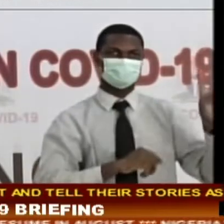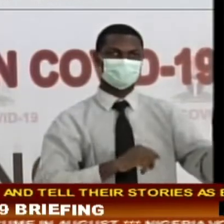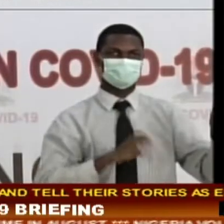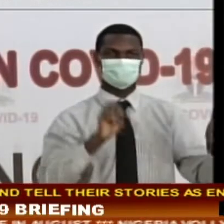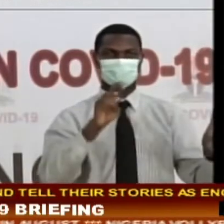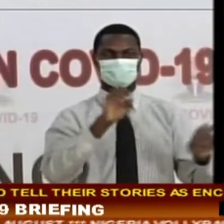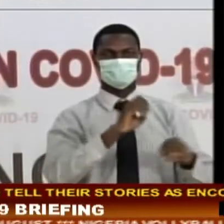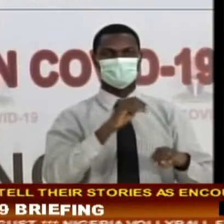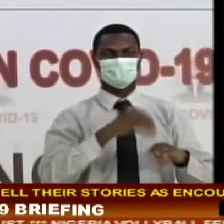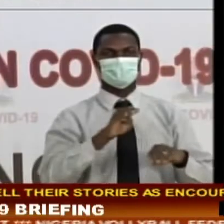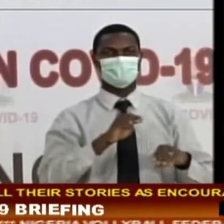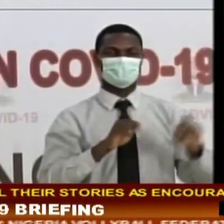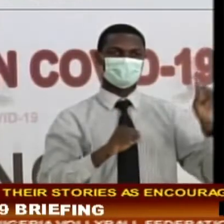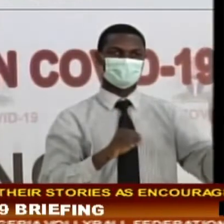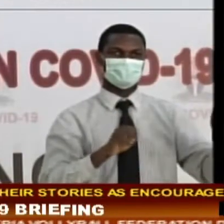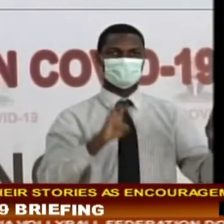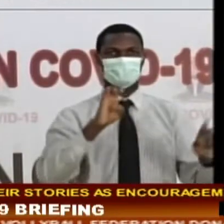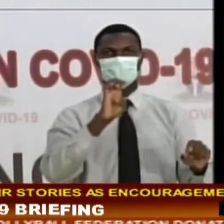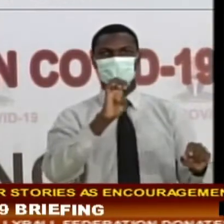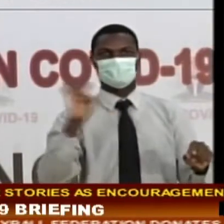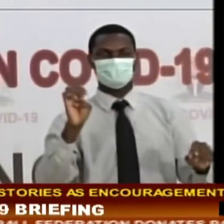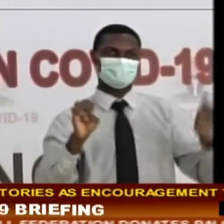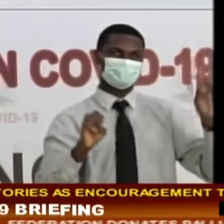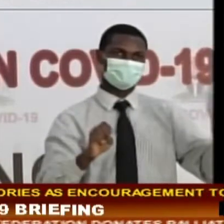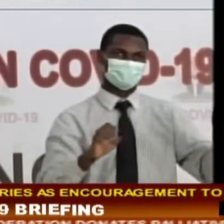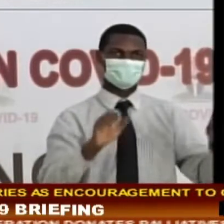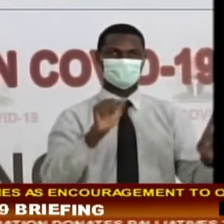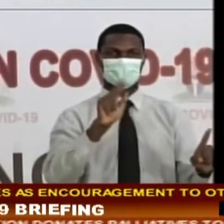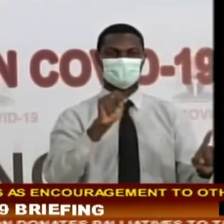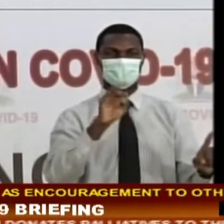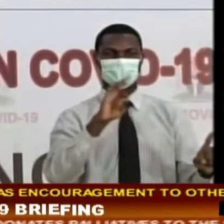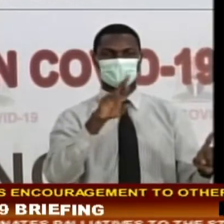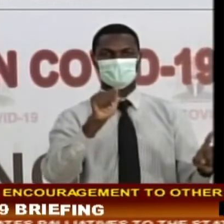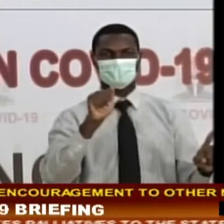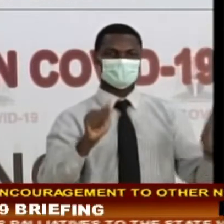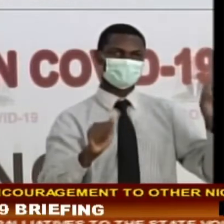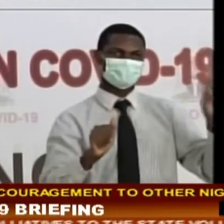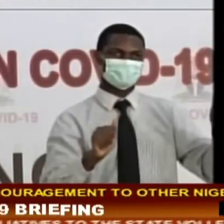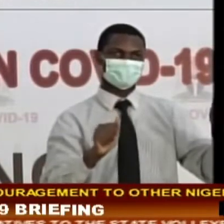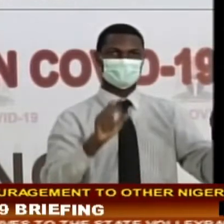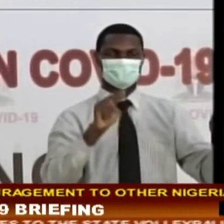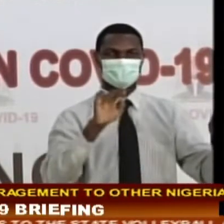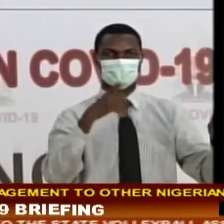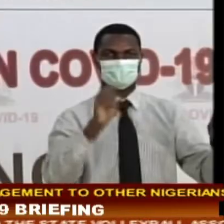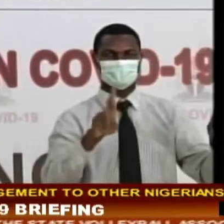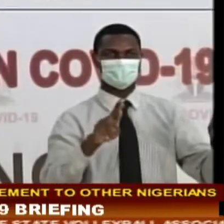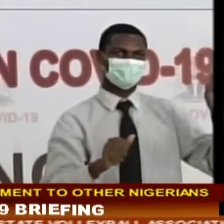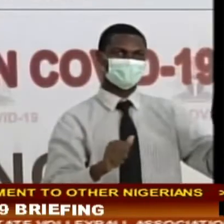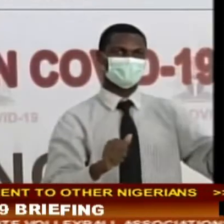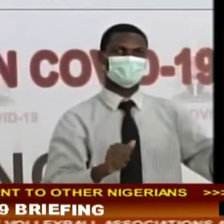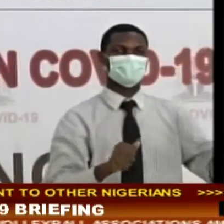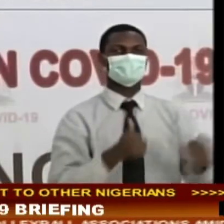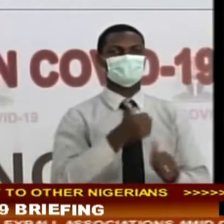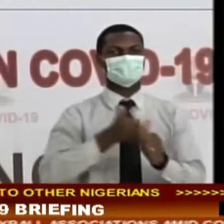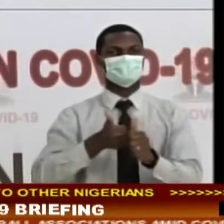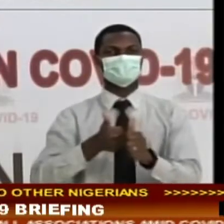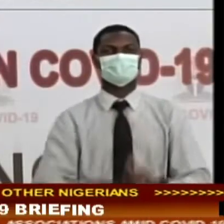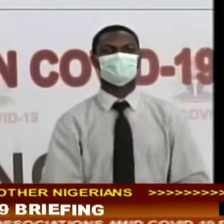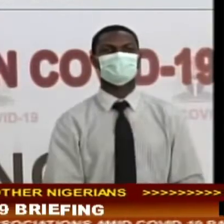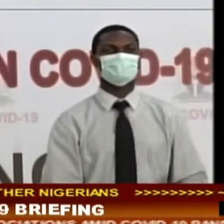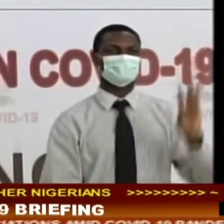one Ed one a number one Plateau Niger one each six